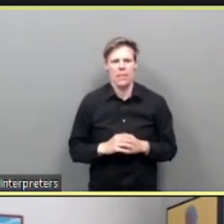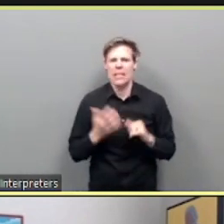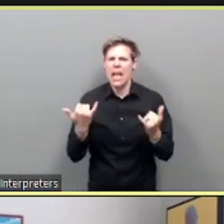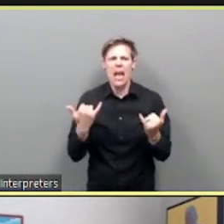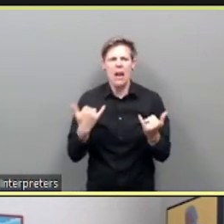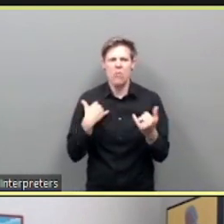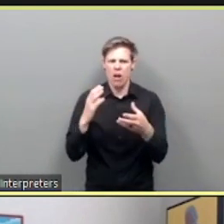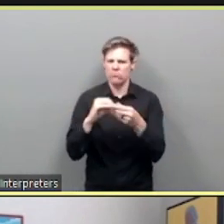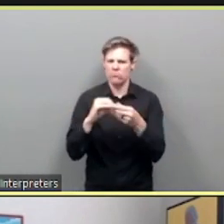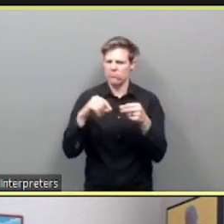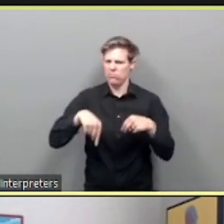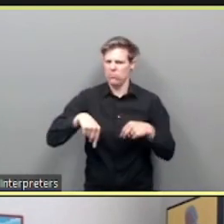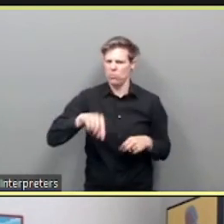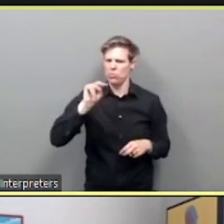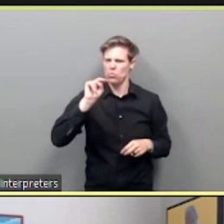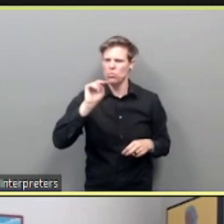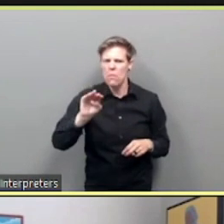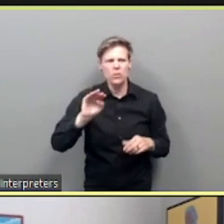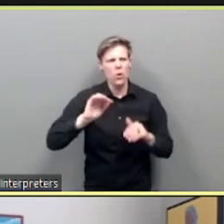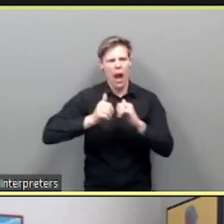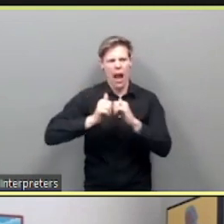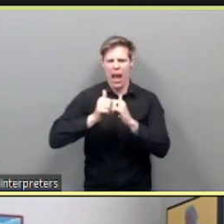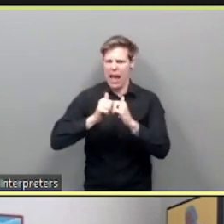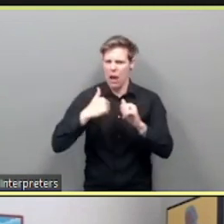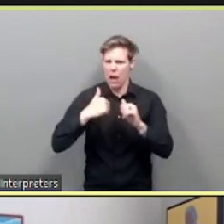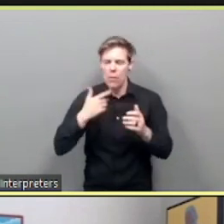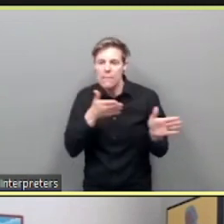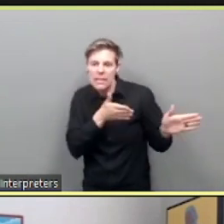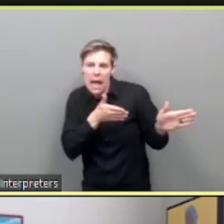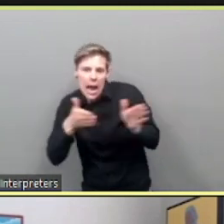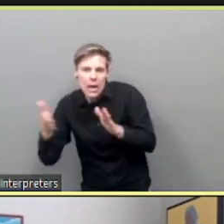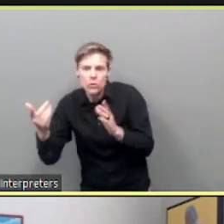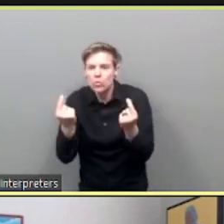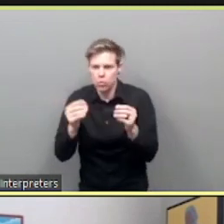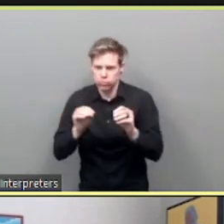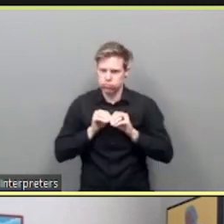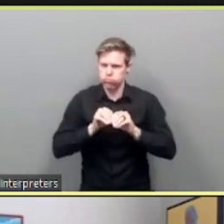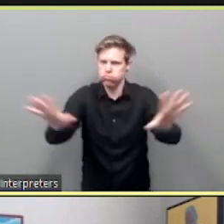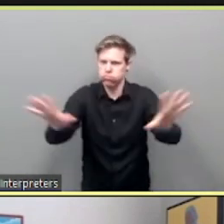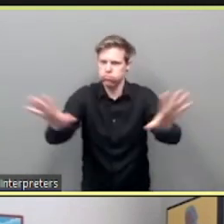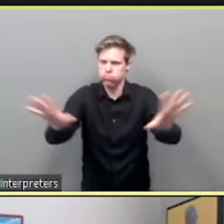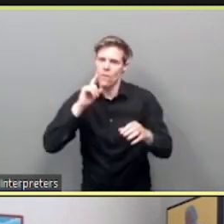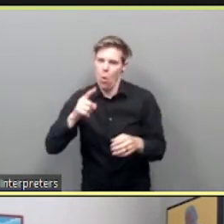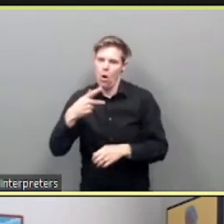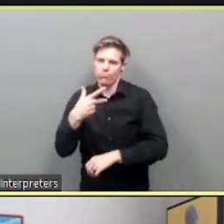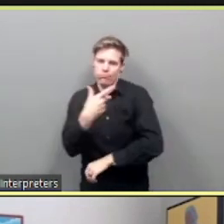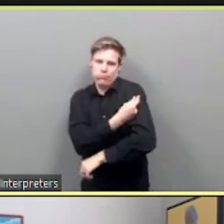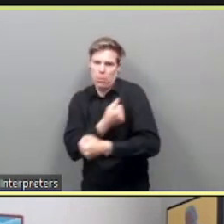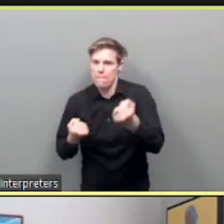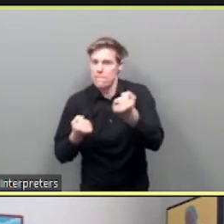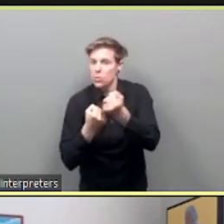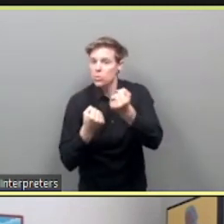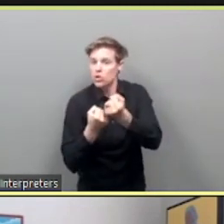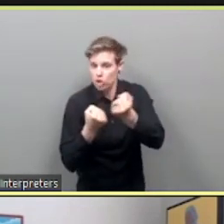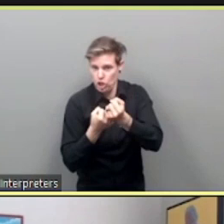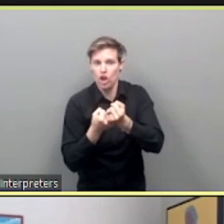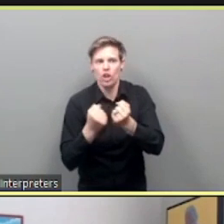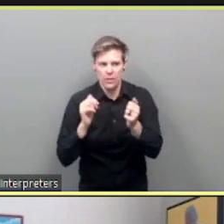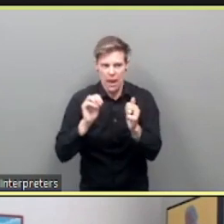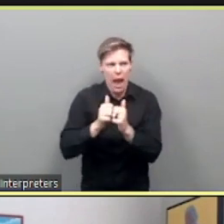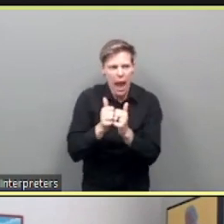booster doses. So once again, as we talk about booster doses, we want to always keep